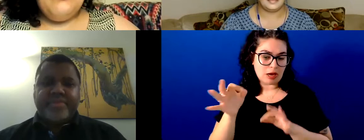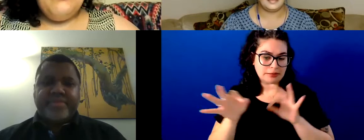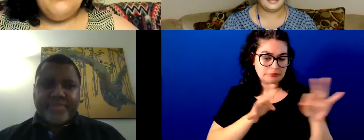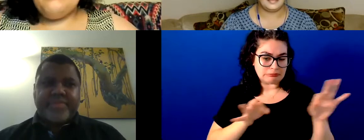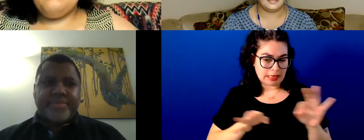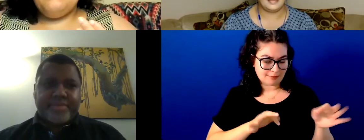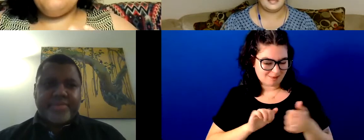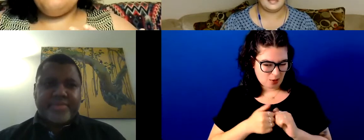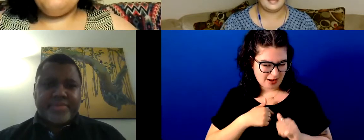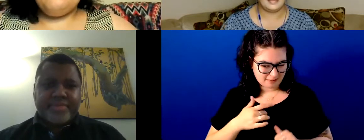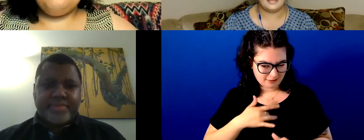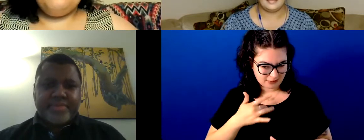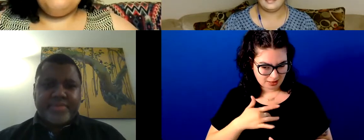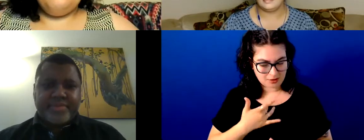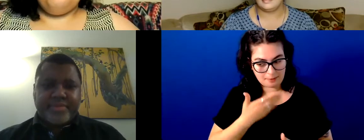And I,